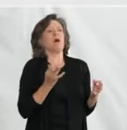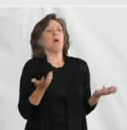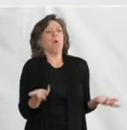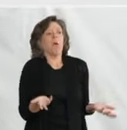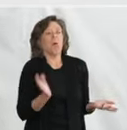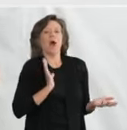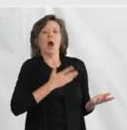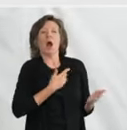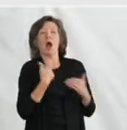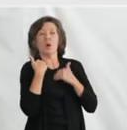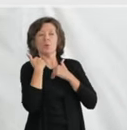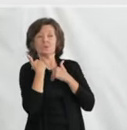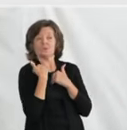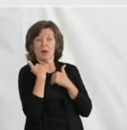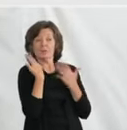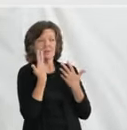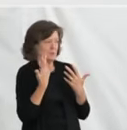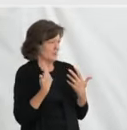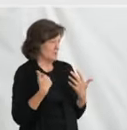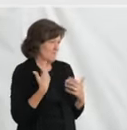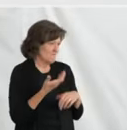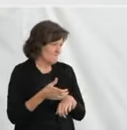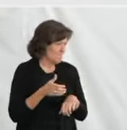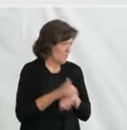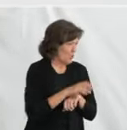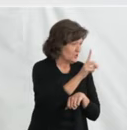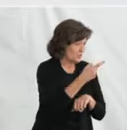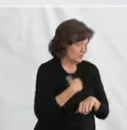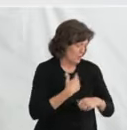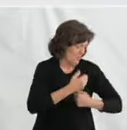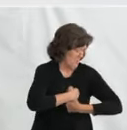responsibility to force her to reveal herself.